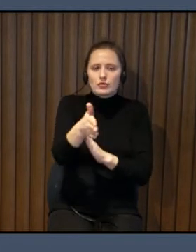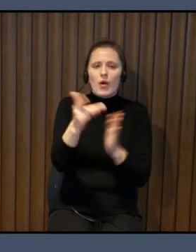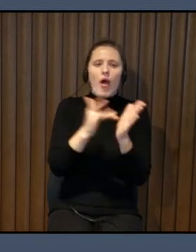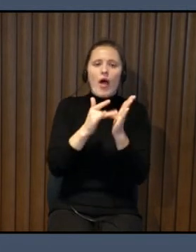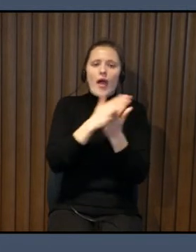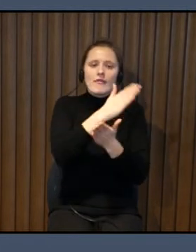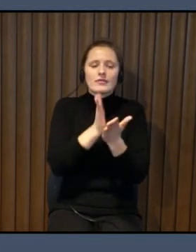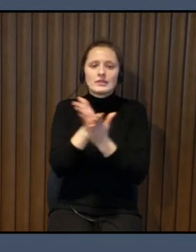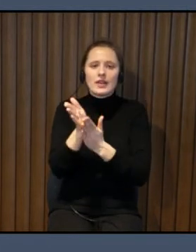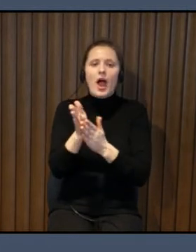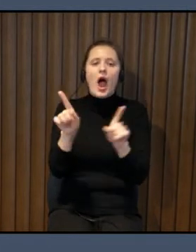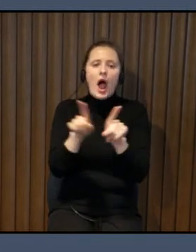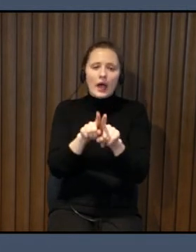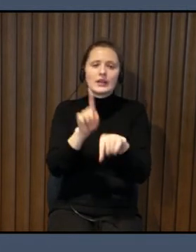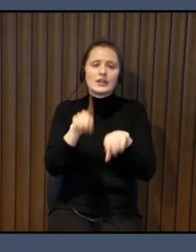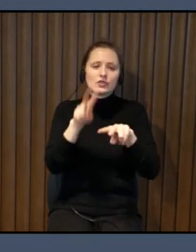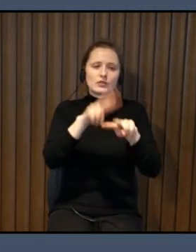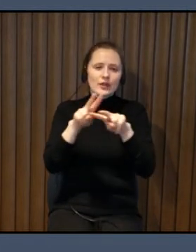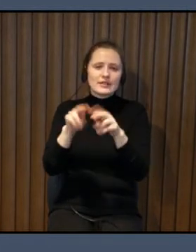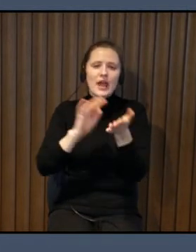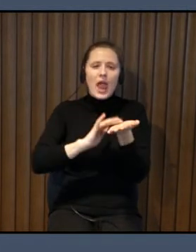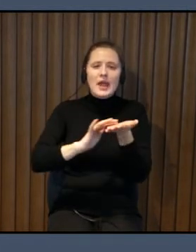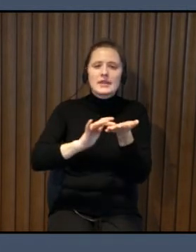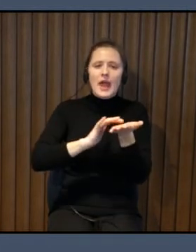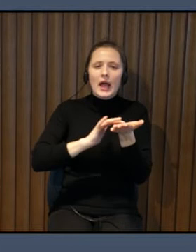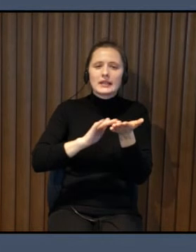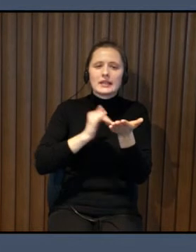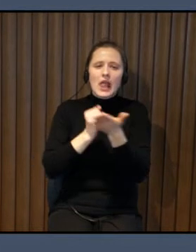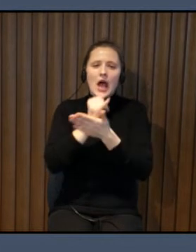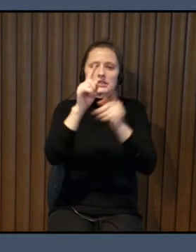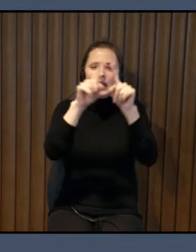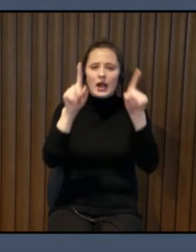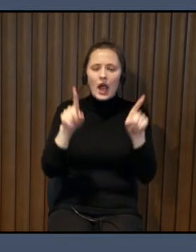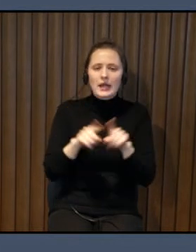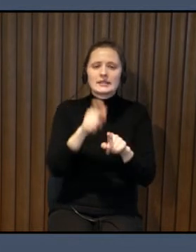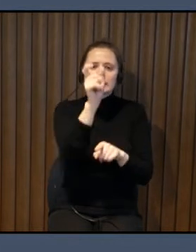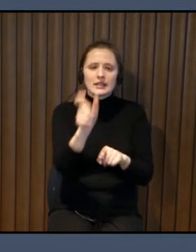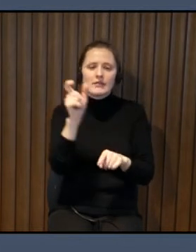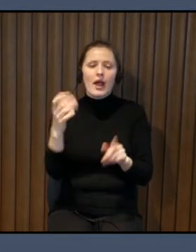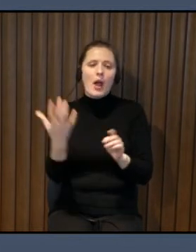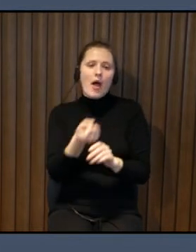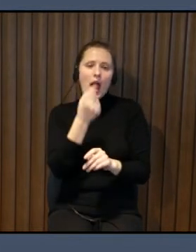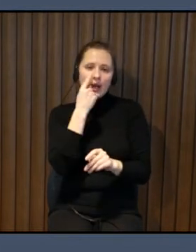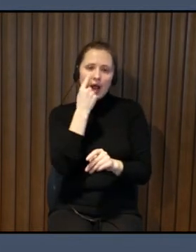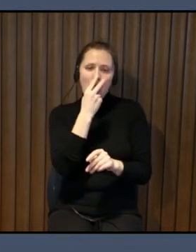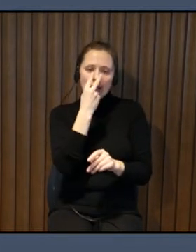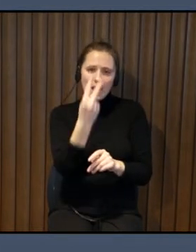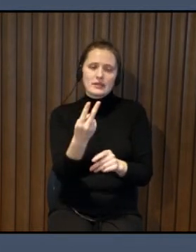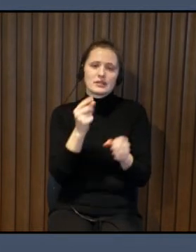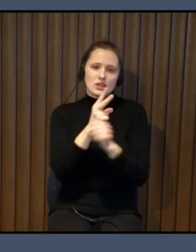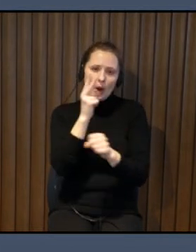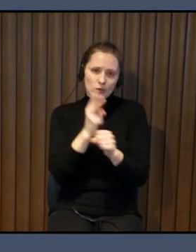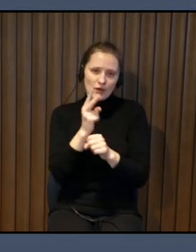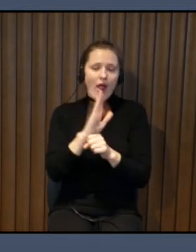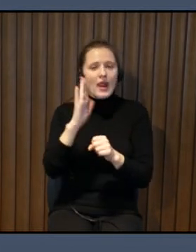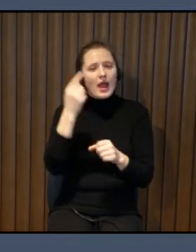informative blocks of showing how many lanes are there on the street, as well as